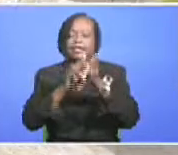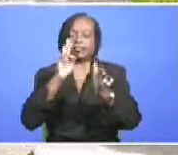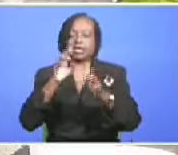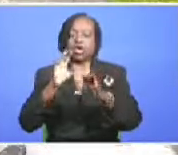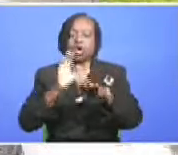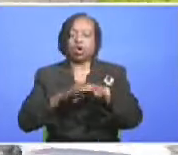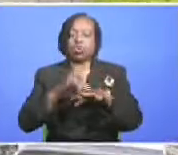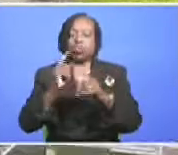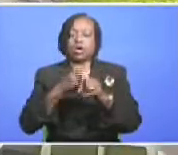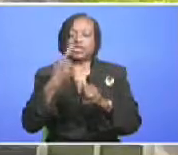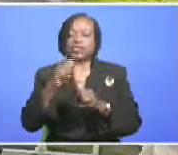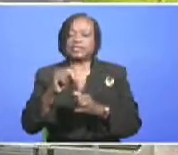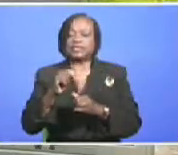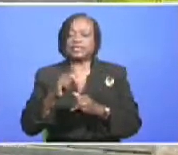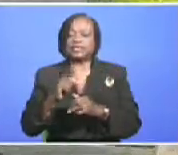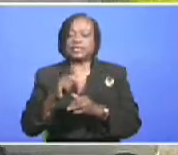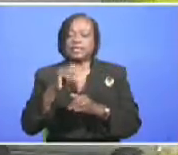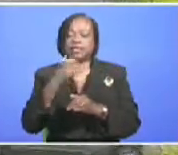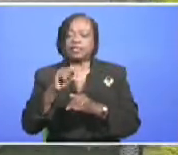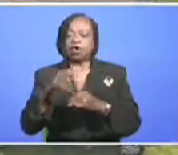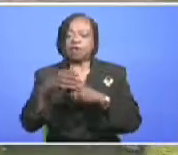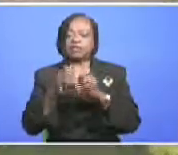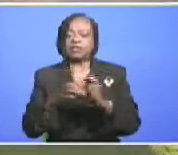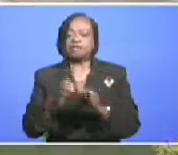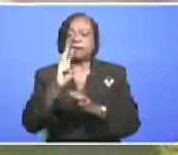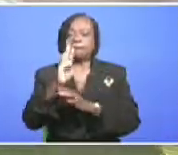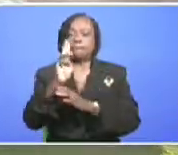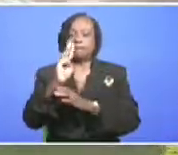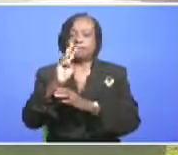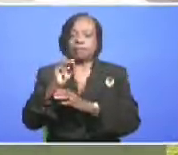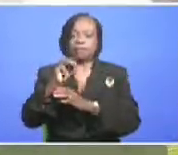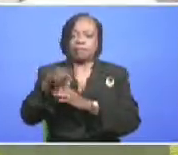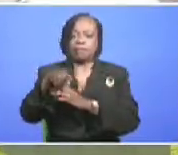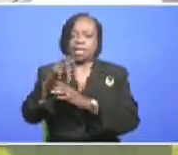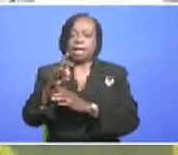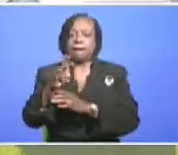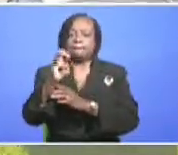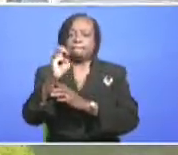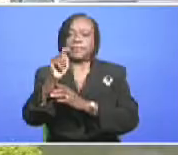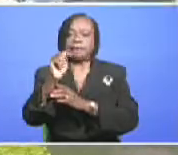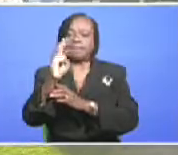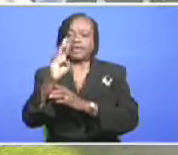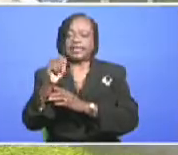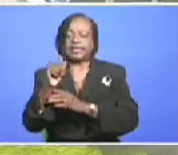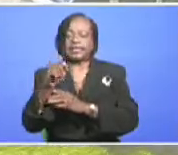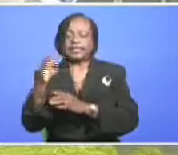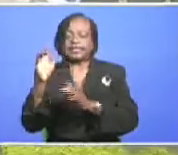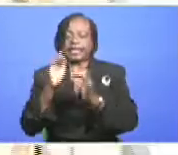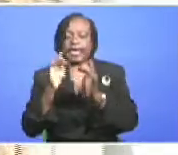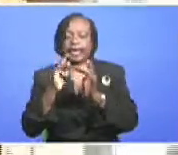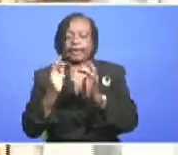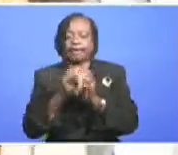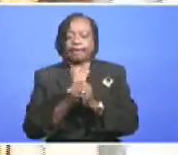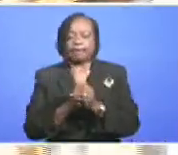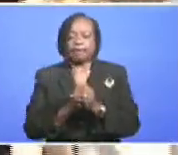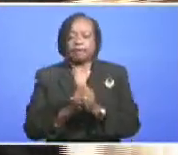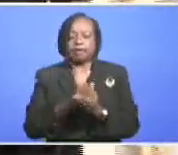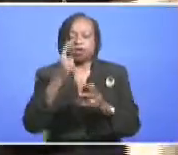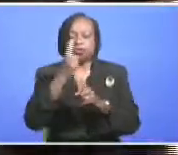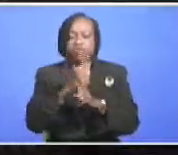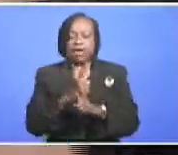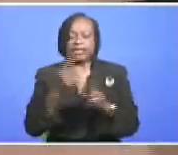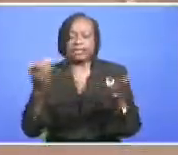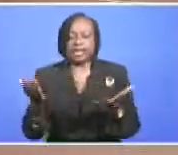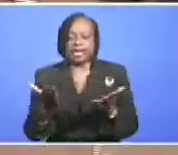and Bahamas Foam Products. Both companies shared the building that was destroyed by a massive fire on Wednesday evening. Right here, there